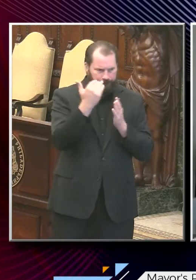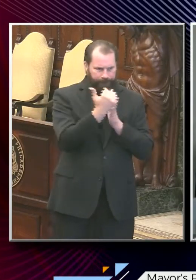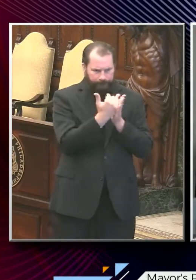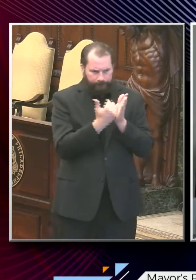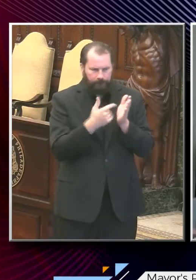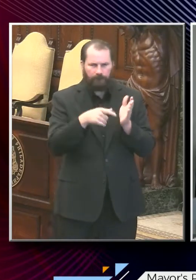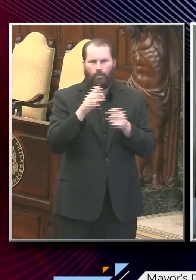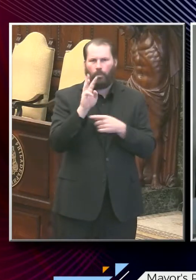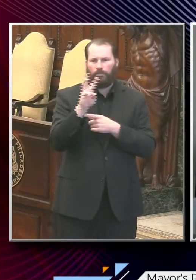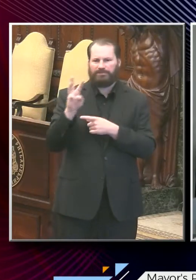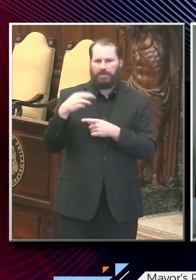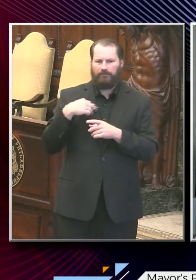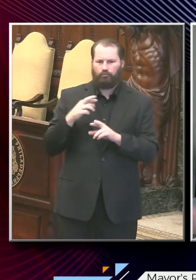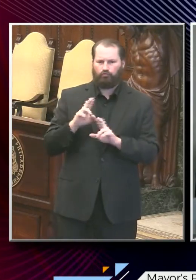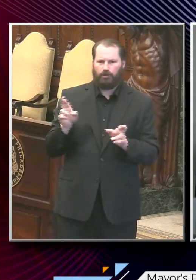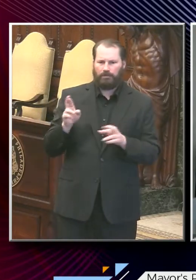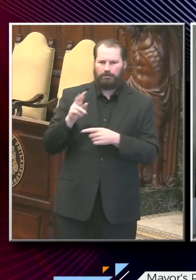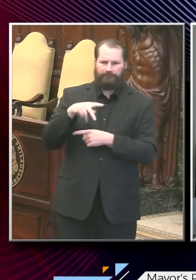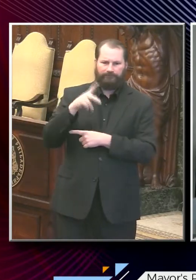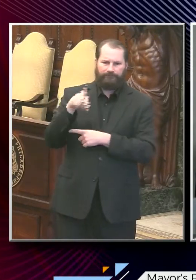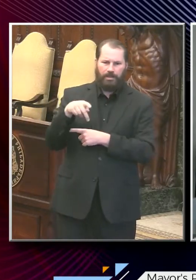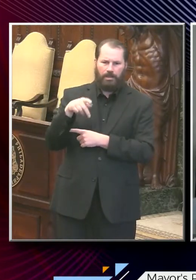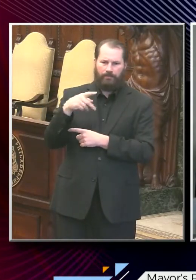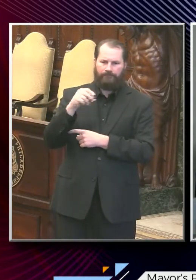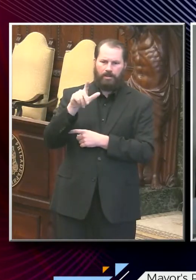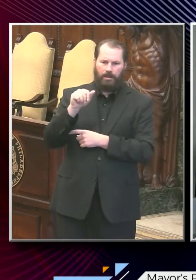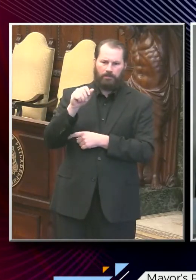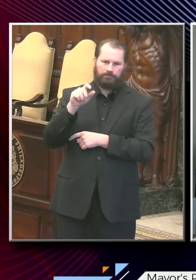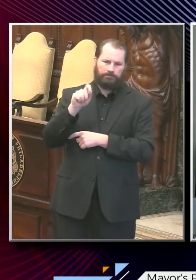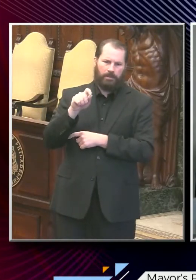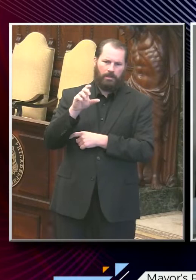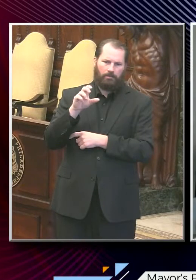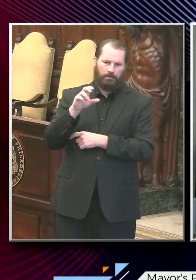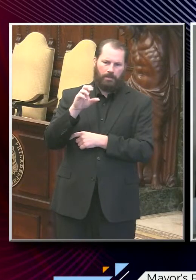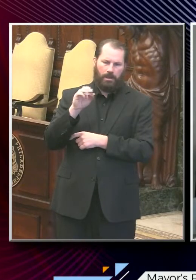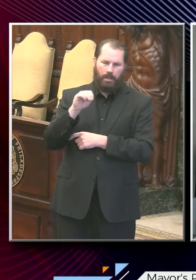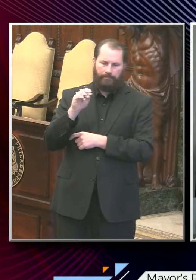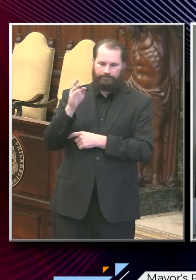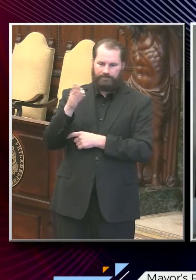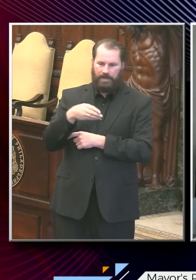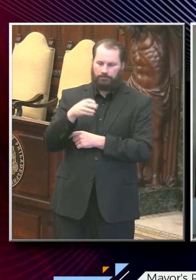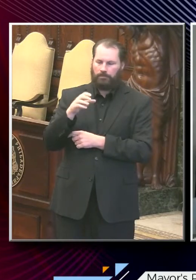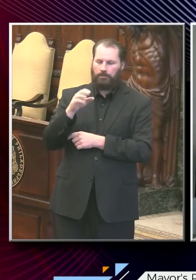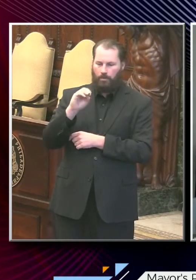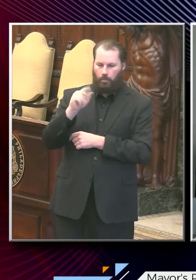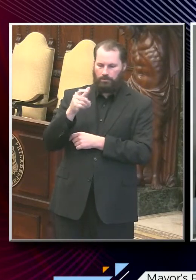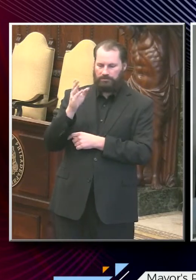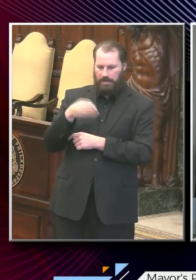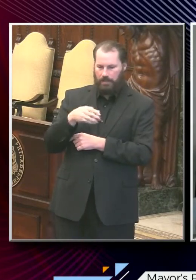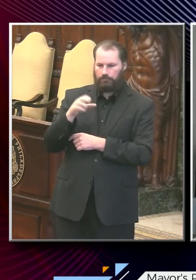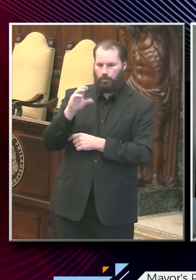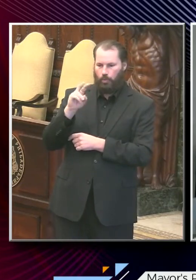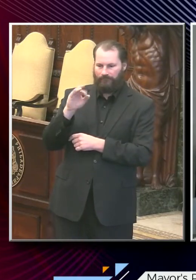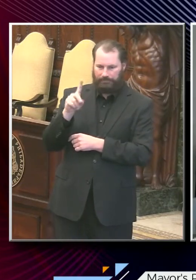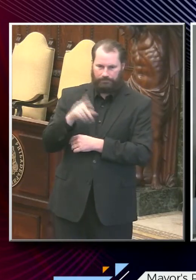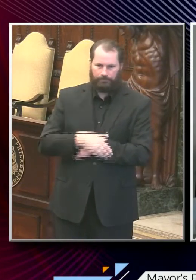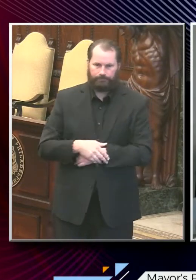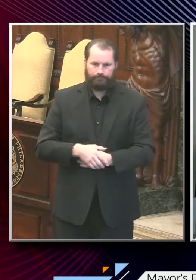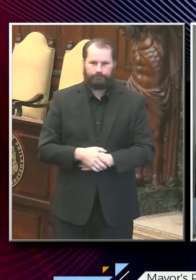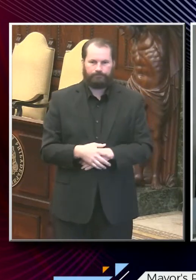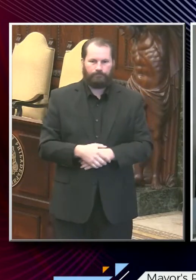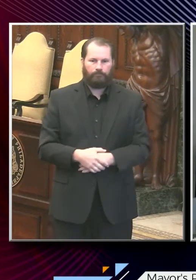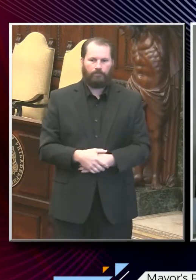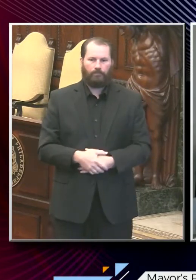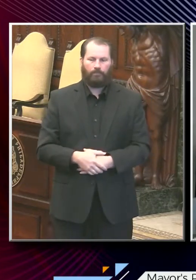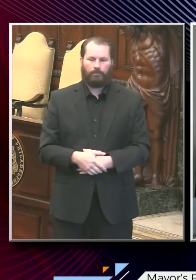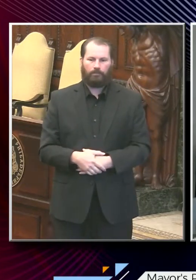www.phila.gov/COVID. Opens it up, and there's many things you can get from there that specifically look for guidance. Now, according to our plan, we go to green